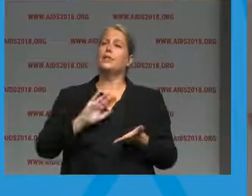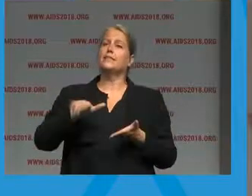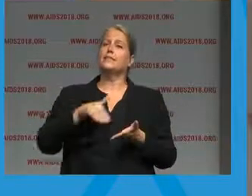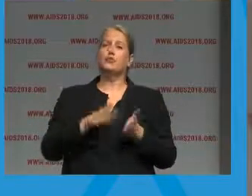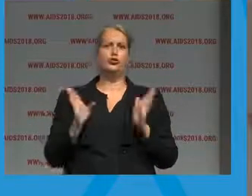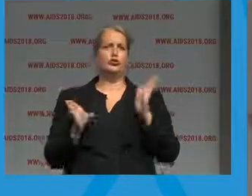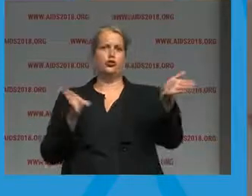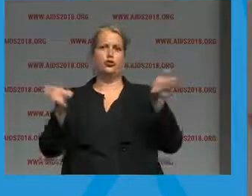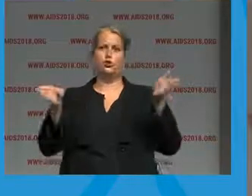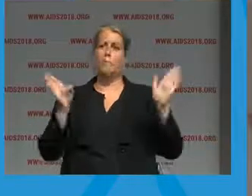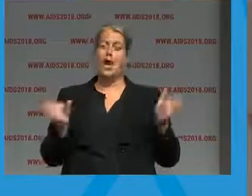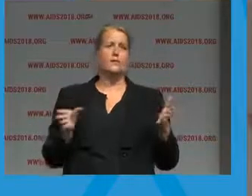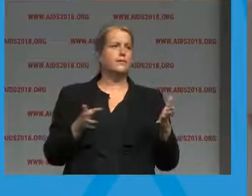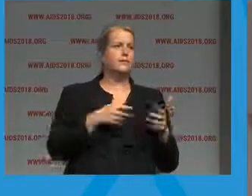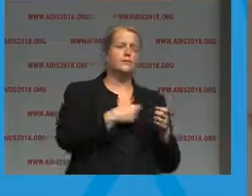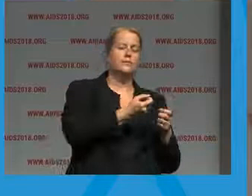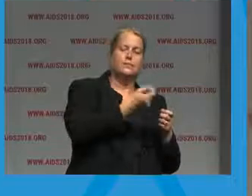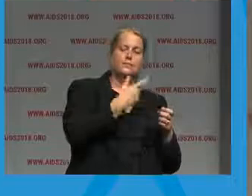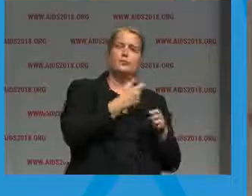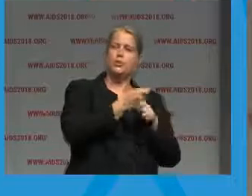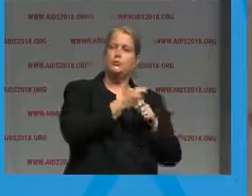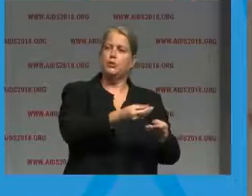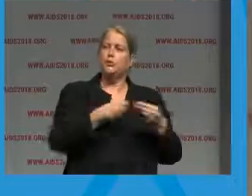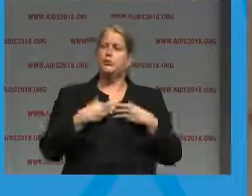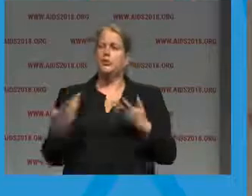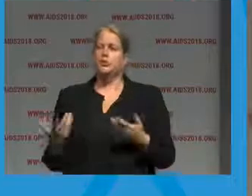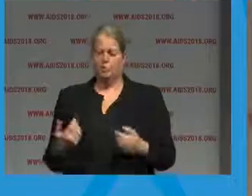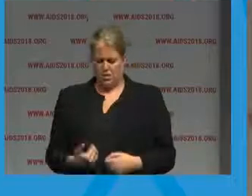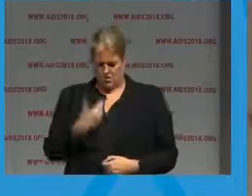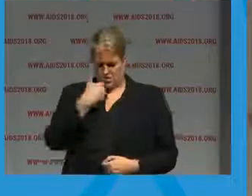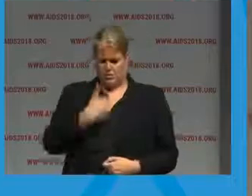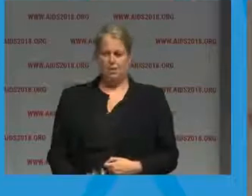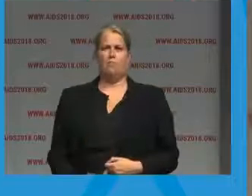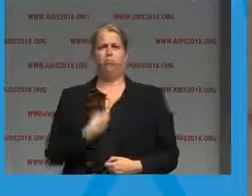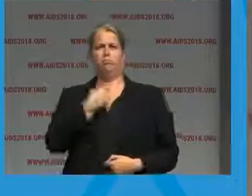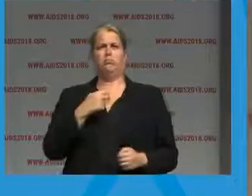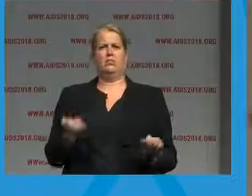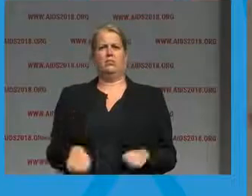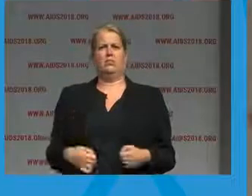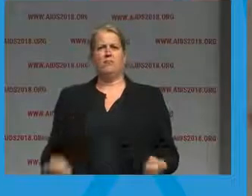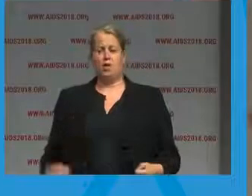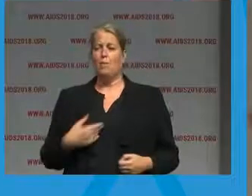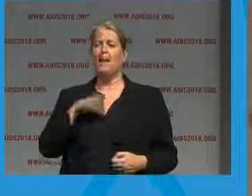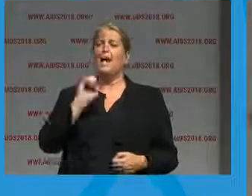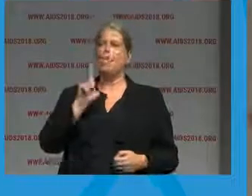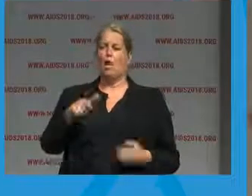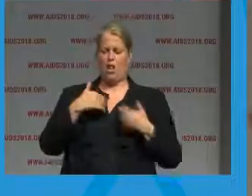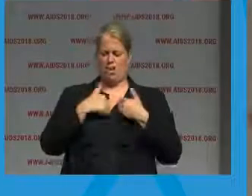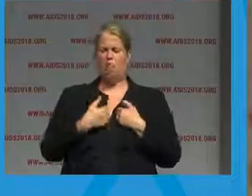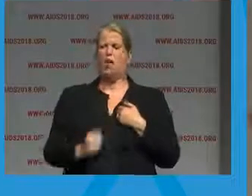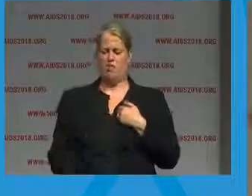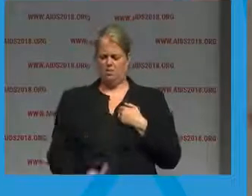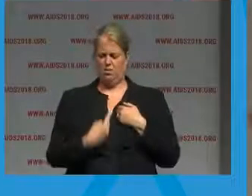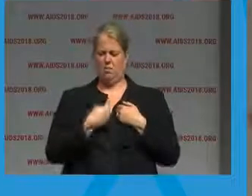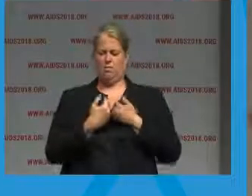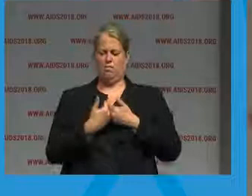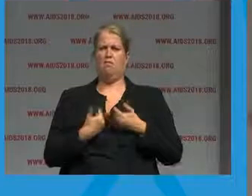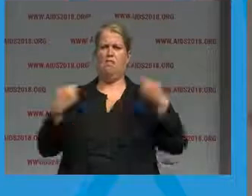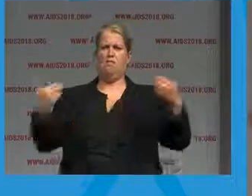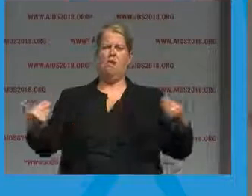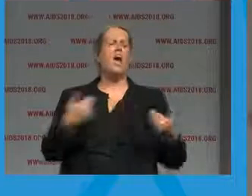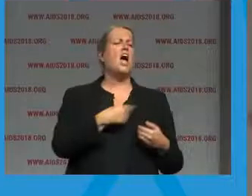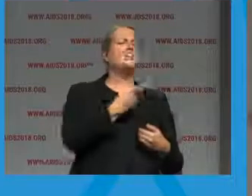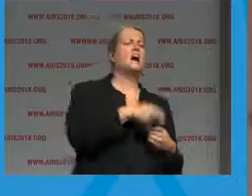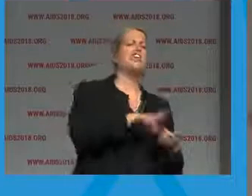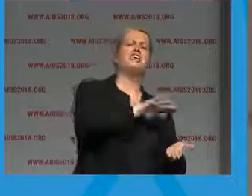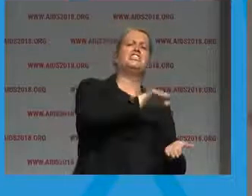So I always say, it's not right for you to cut up one person. I'm Carol. You can't cut me up in half, with one going to the HIV center,